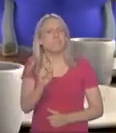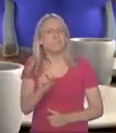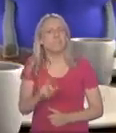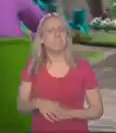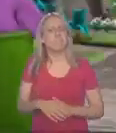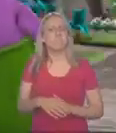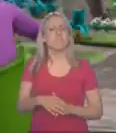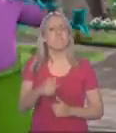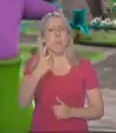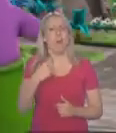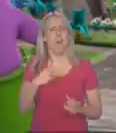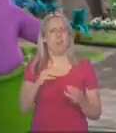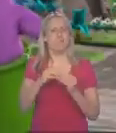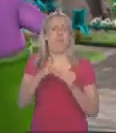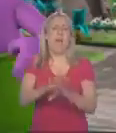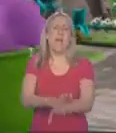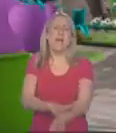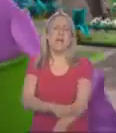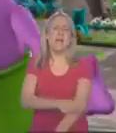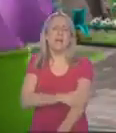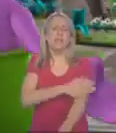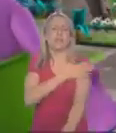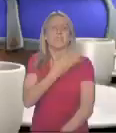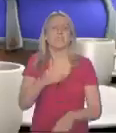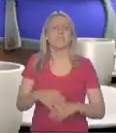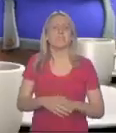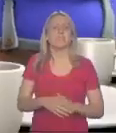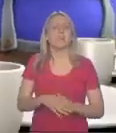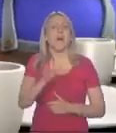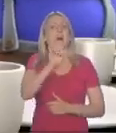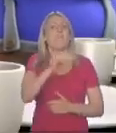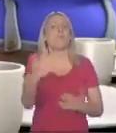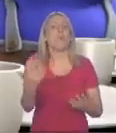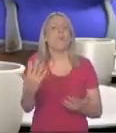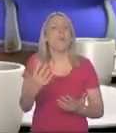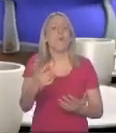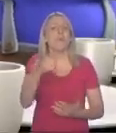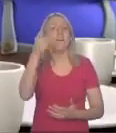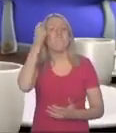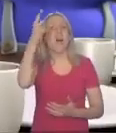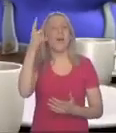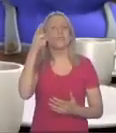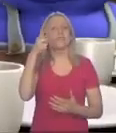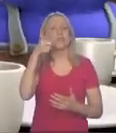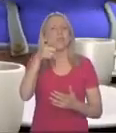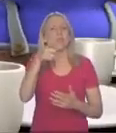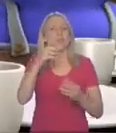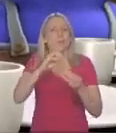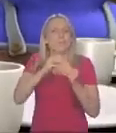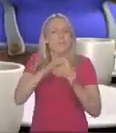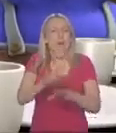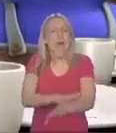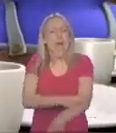What invention? You know, the one I've been working on for ages and ages. Oh, yes, of course.